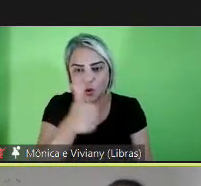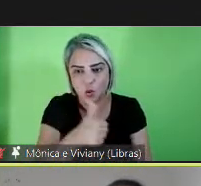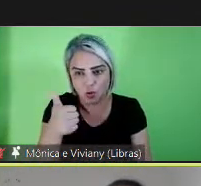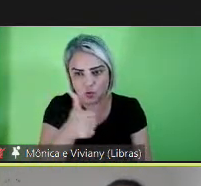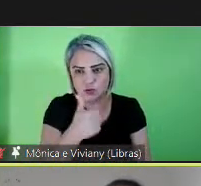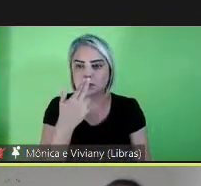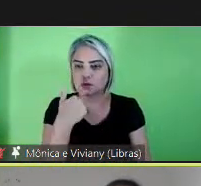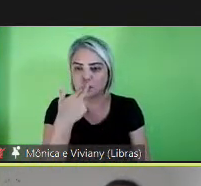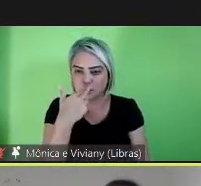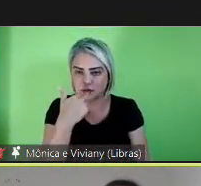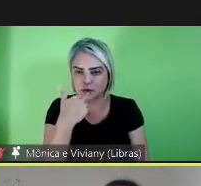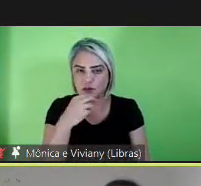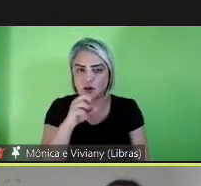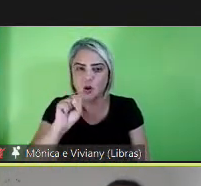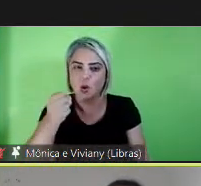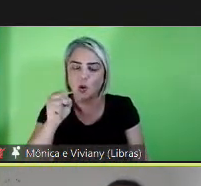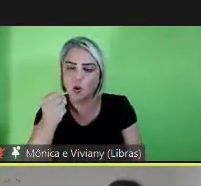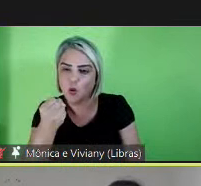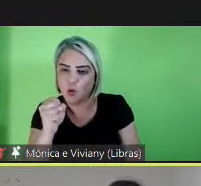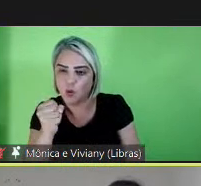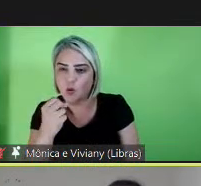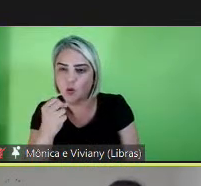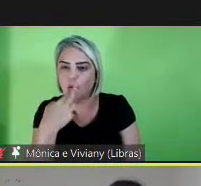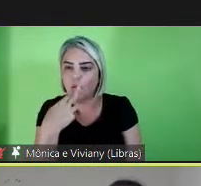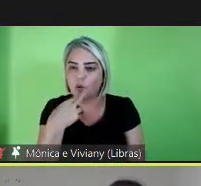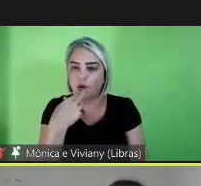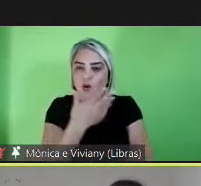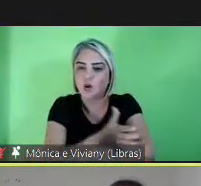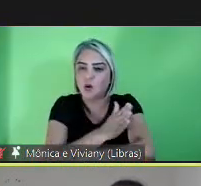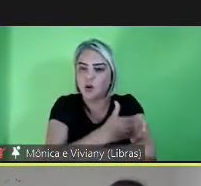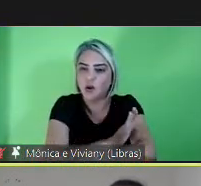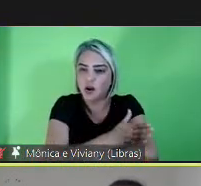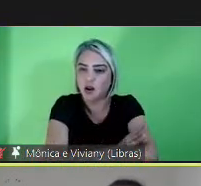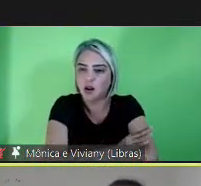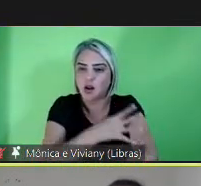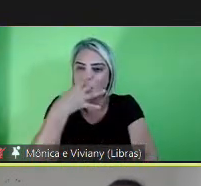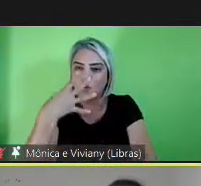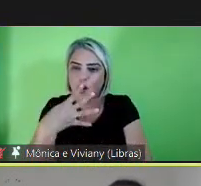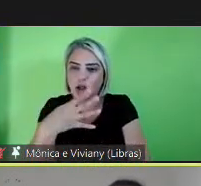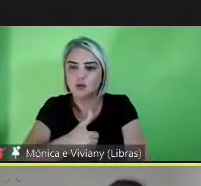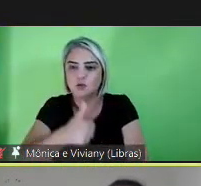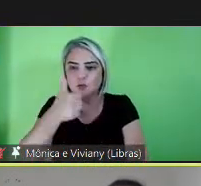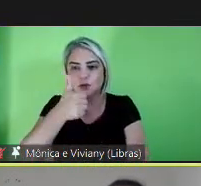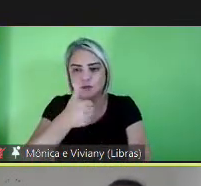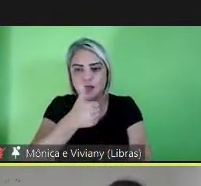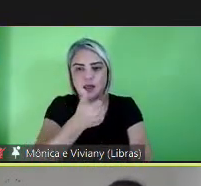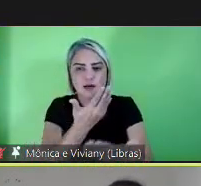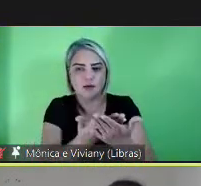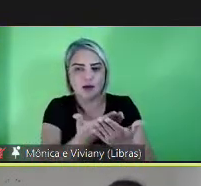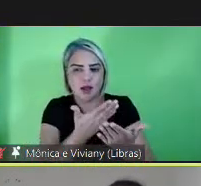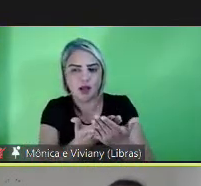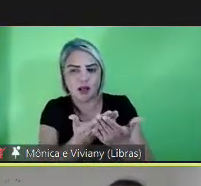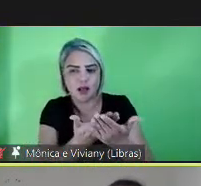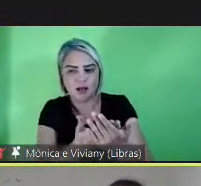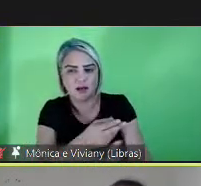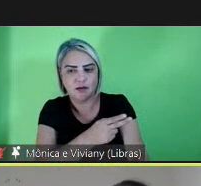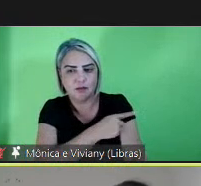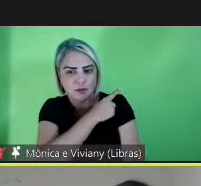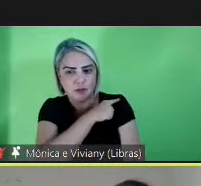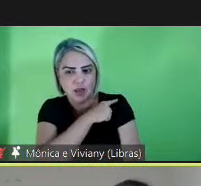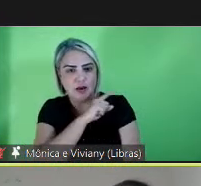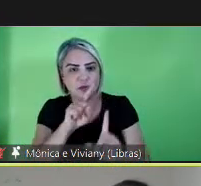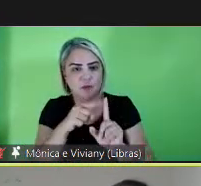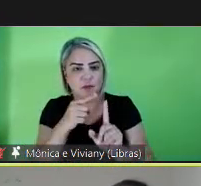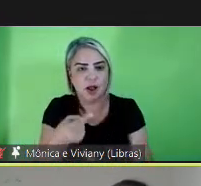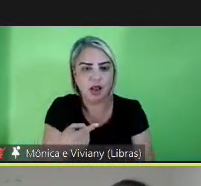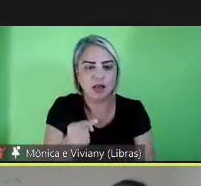from these 11 nutritionists, 8 are resident, being 4 from the first year and 4 from the second